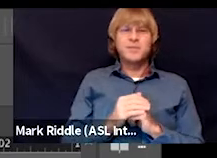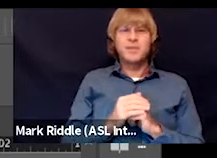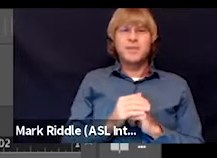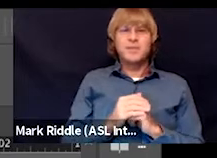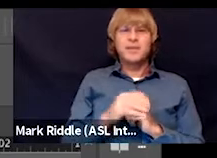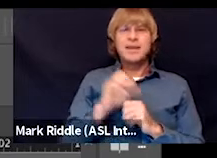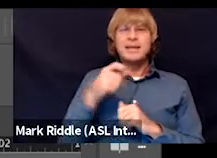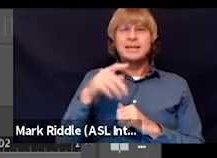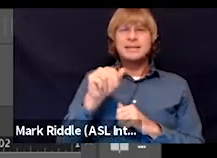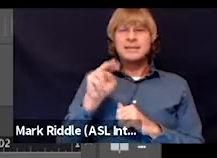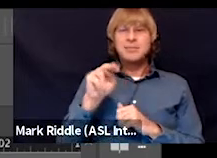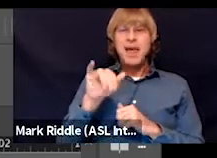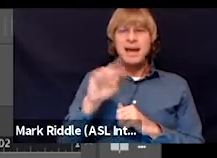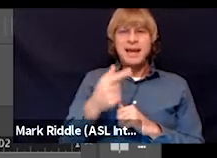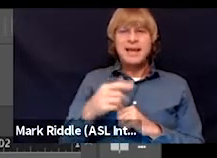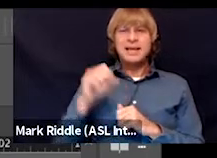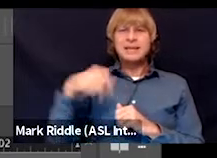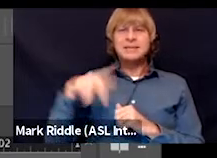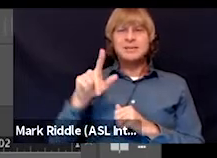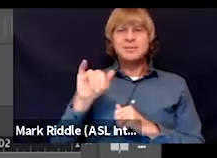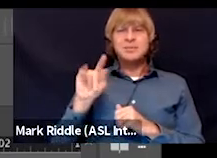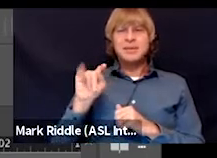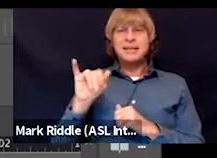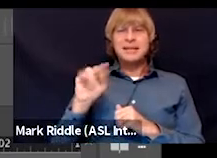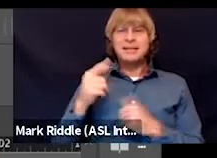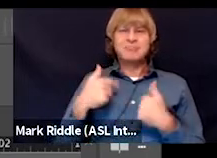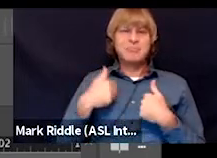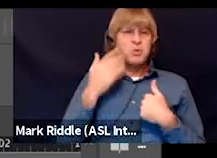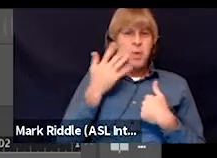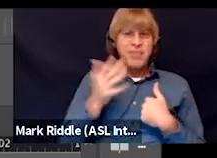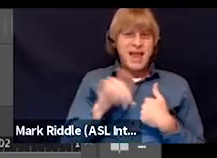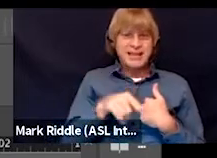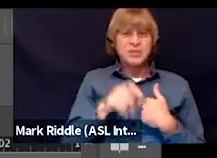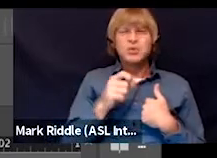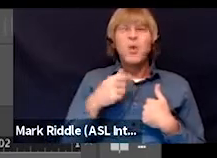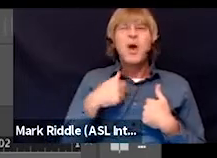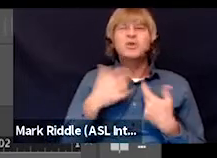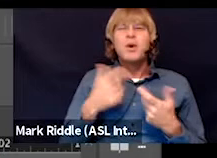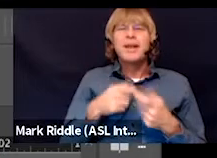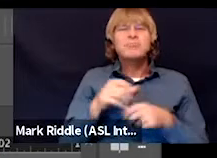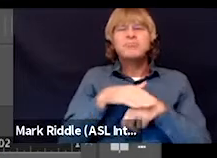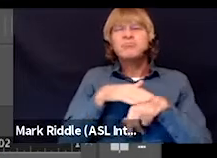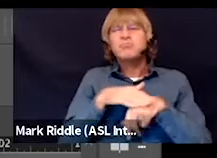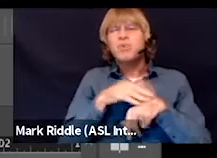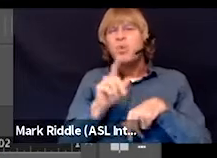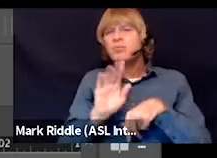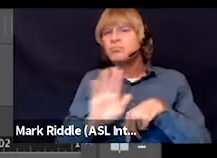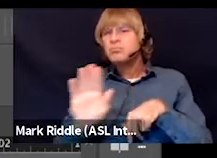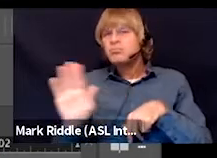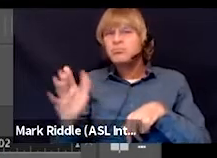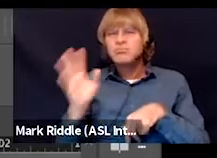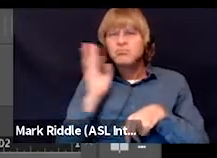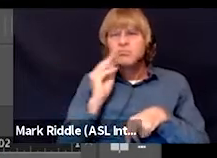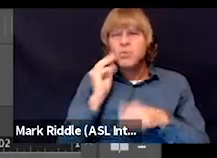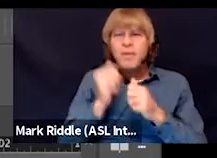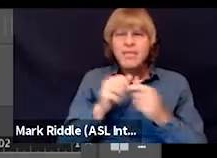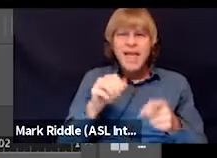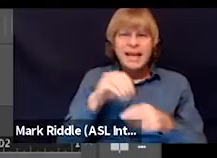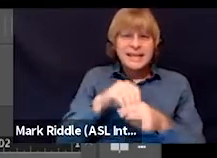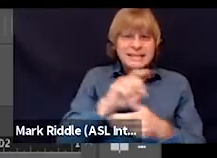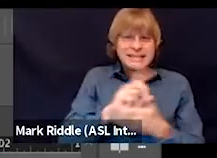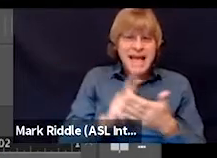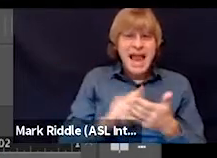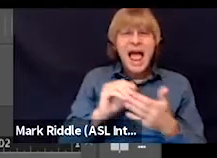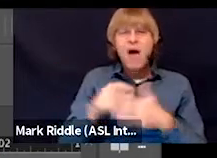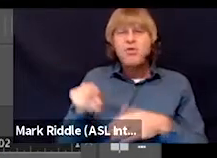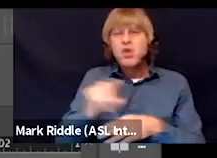Spanning and splitting, again, I don't know what that is. So I just wanted to get a sense of where people were with InDesign and how they were